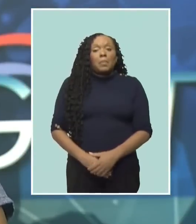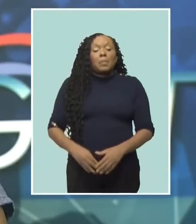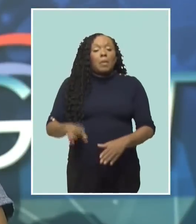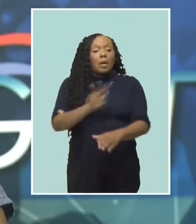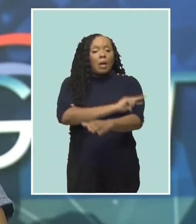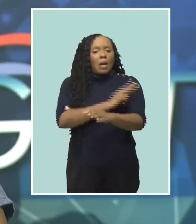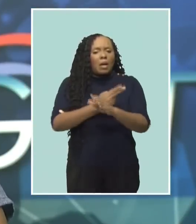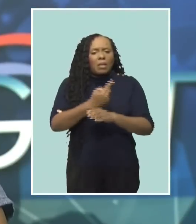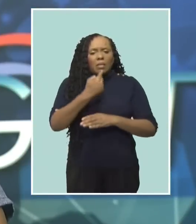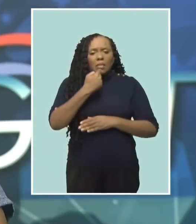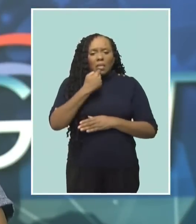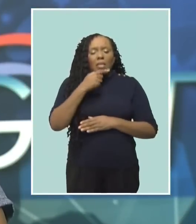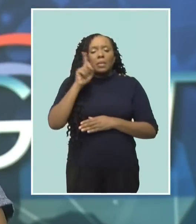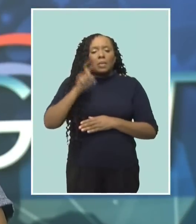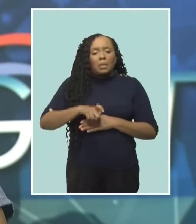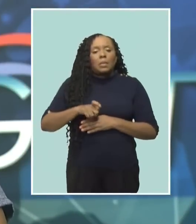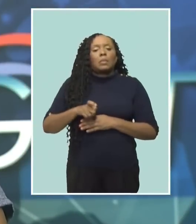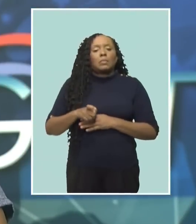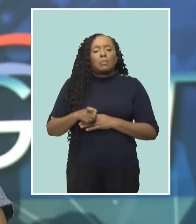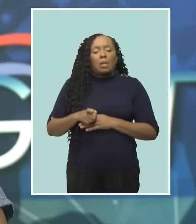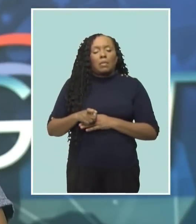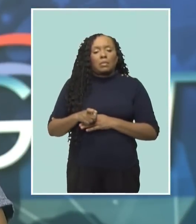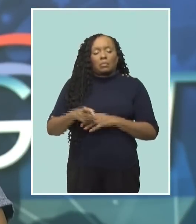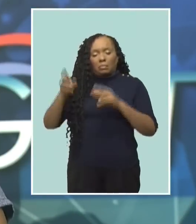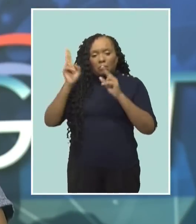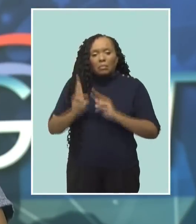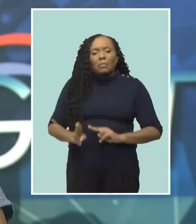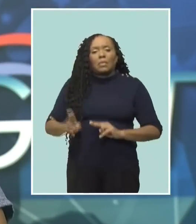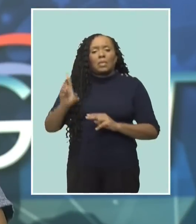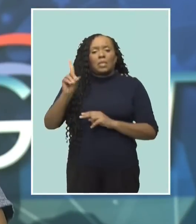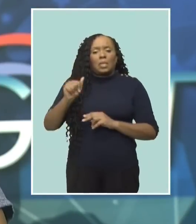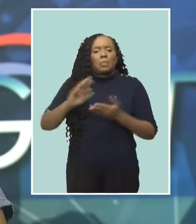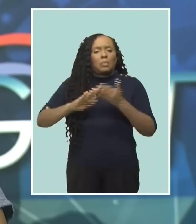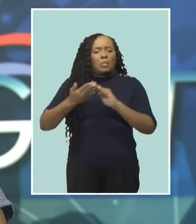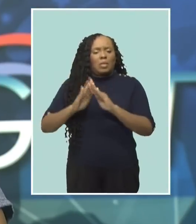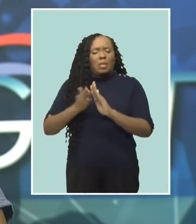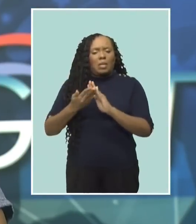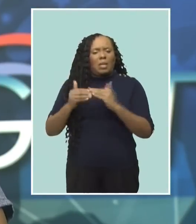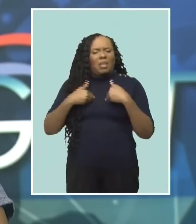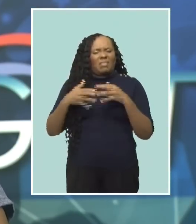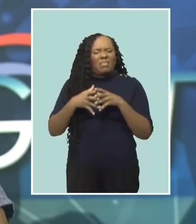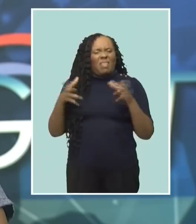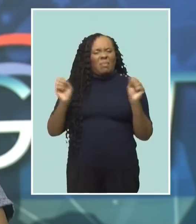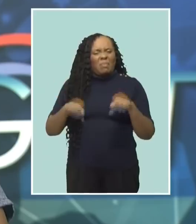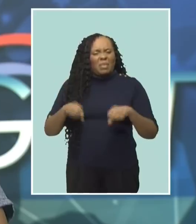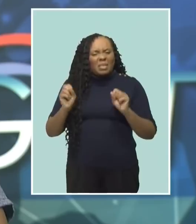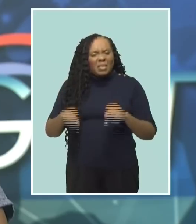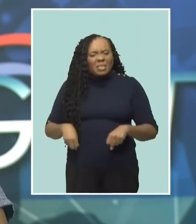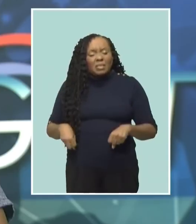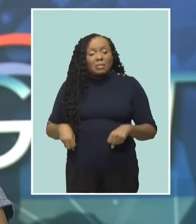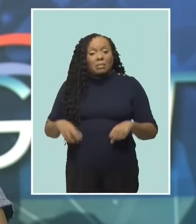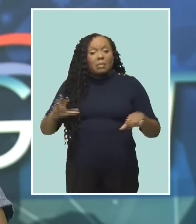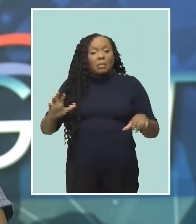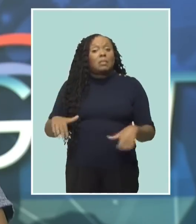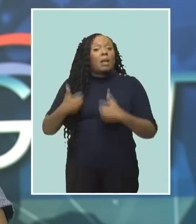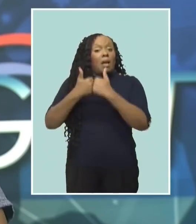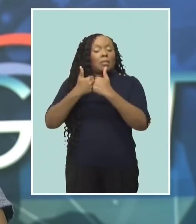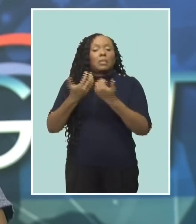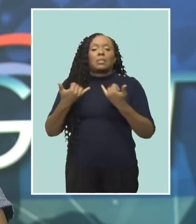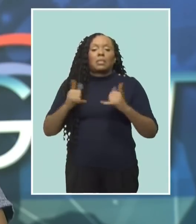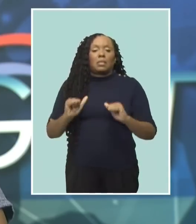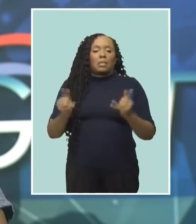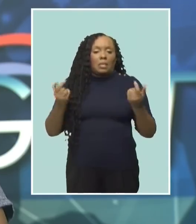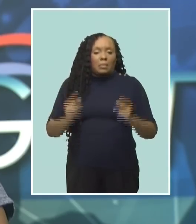Minister Humphrey says it must be recognized the disabled community has immense potential as he weighed in on the challenges that